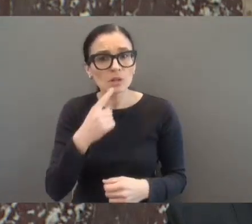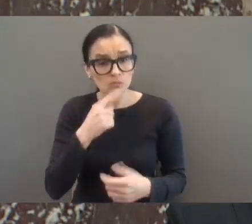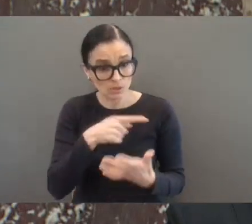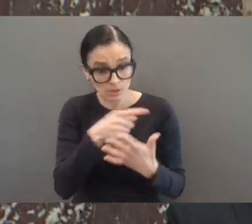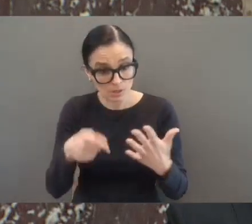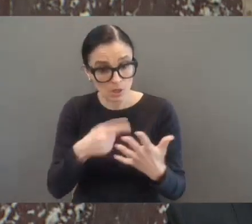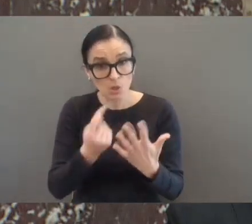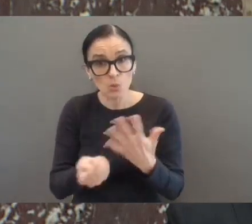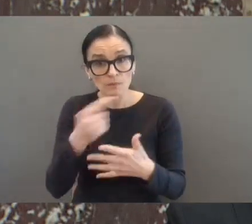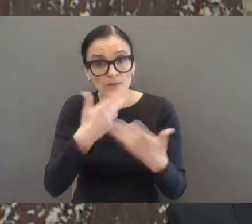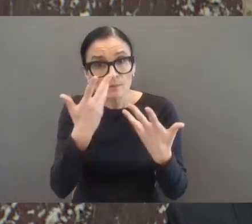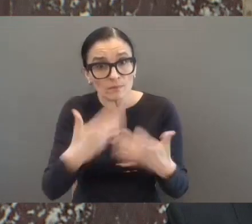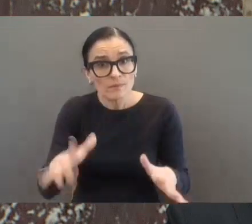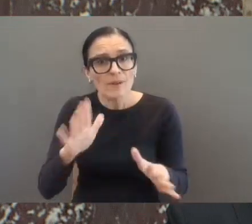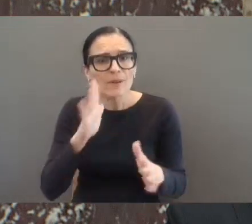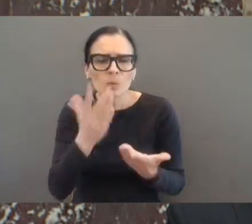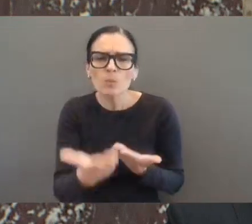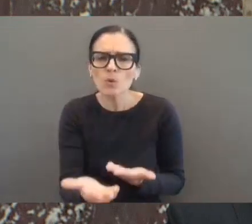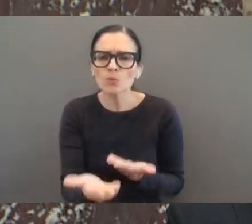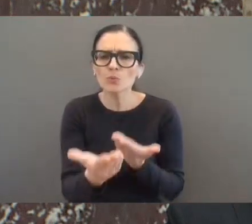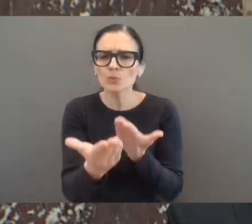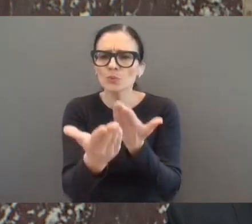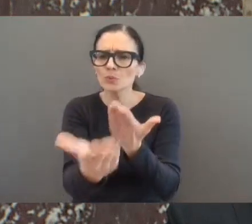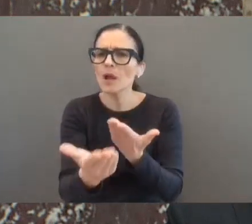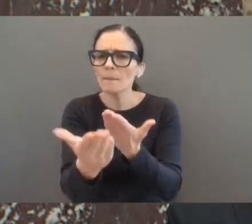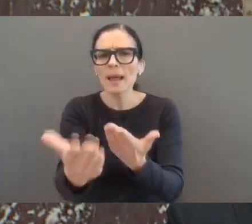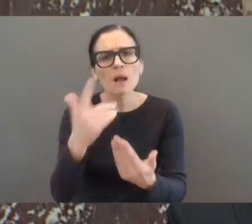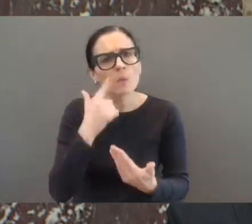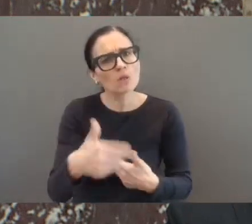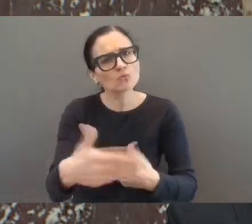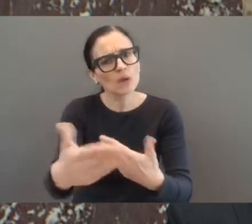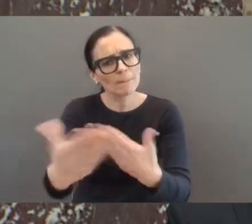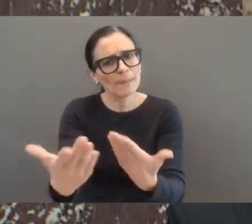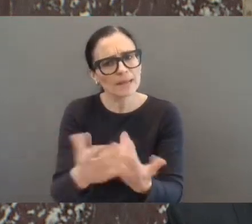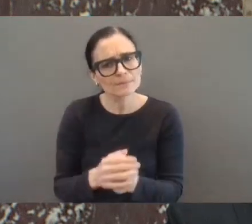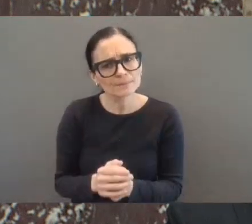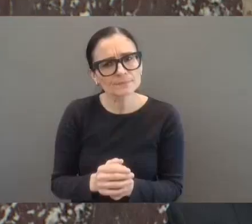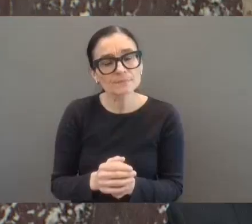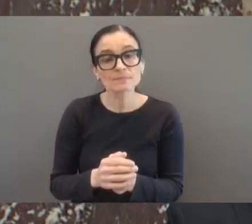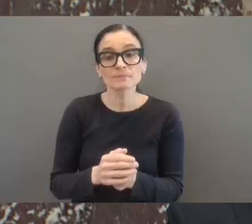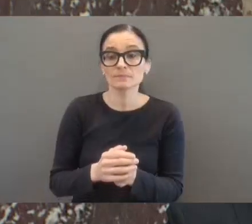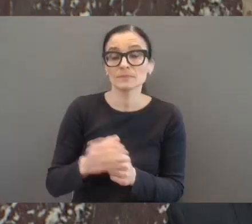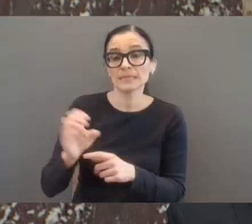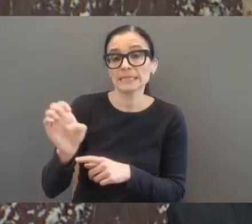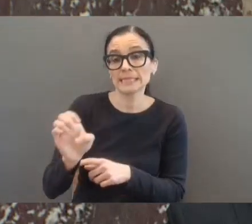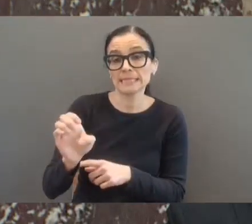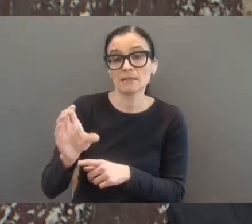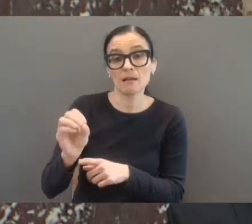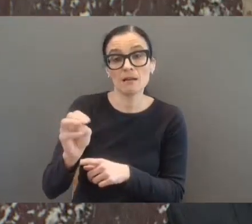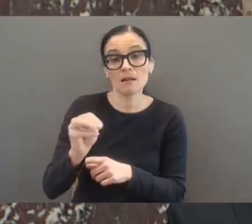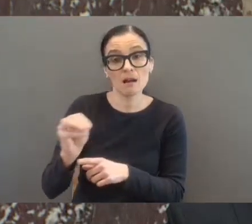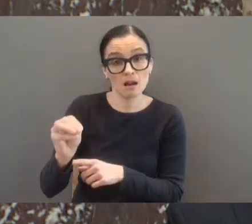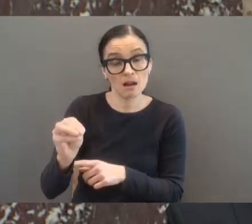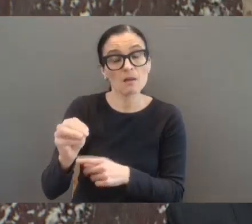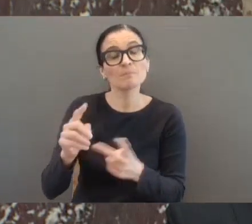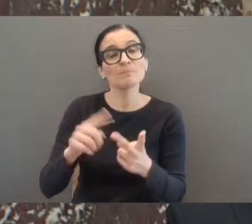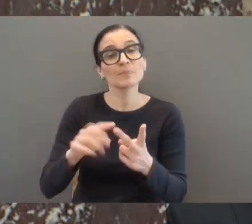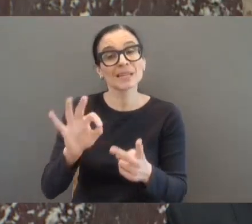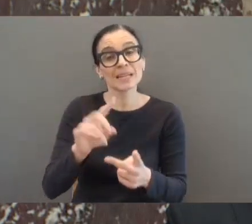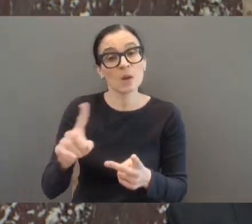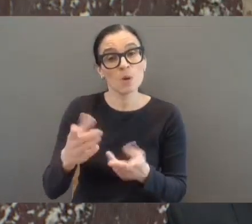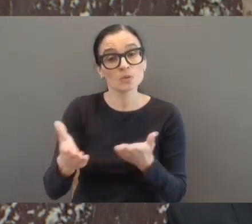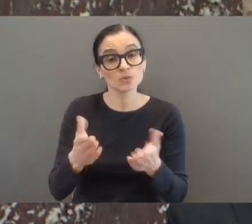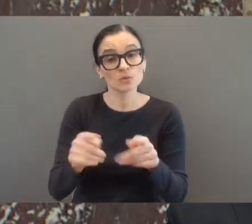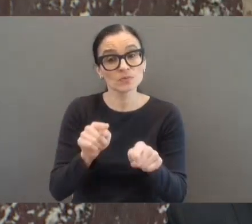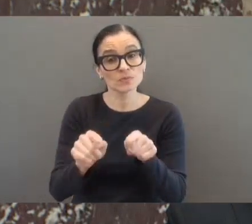this province. ECOM and 911 services safety will not be impacted. Additionally,